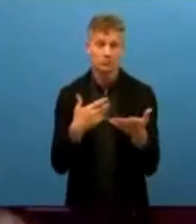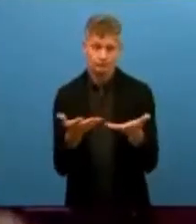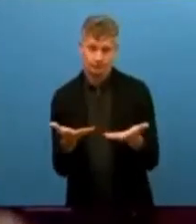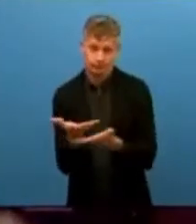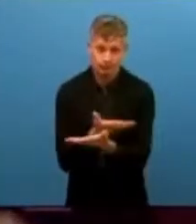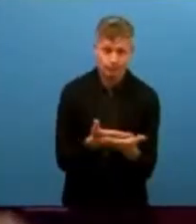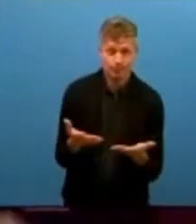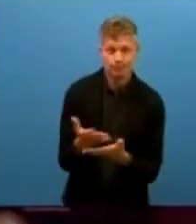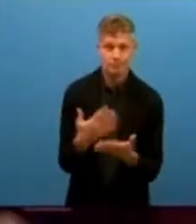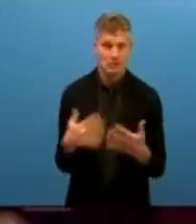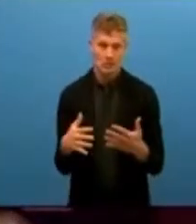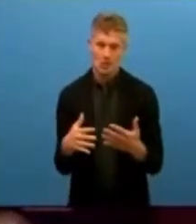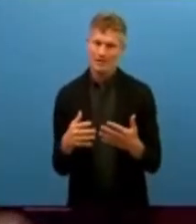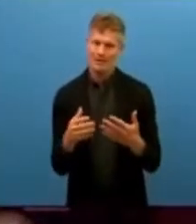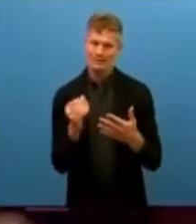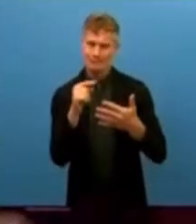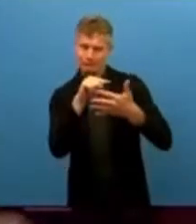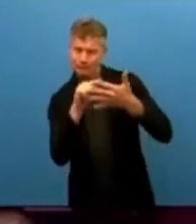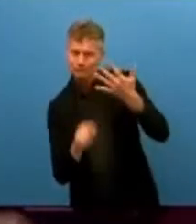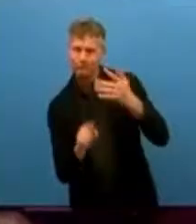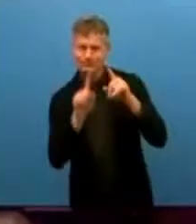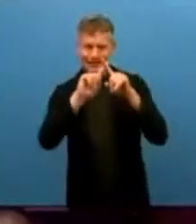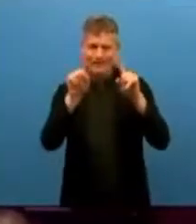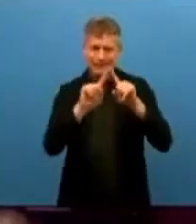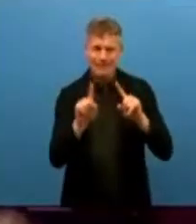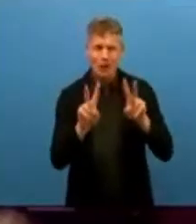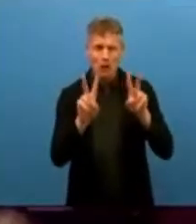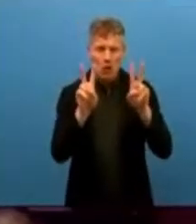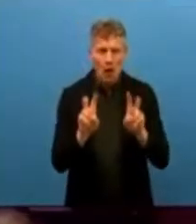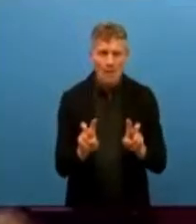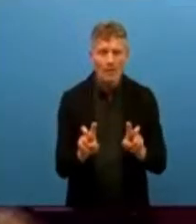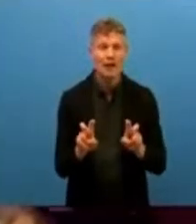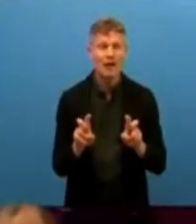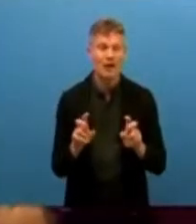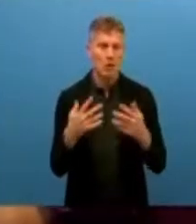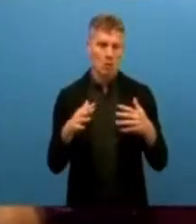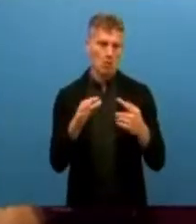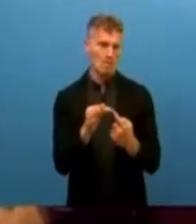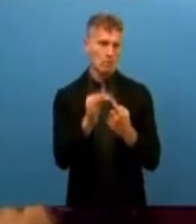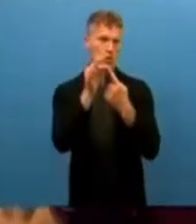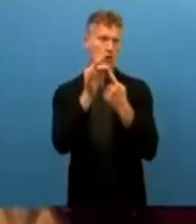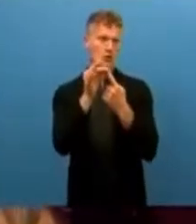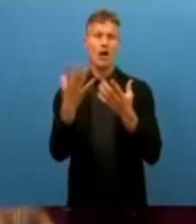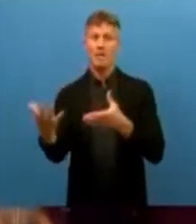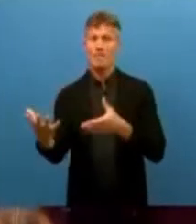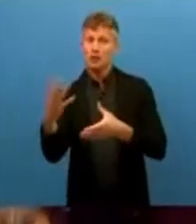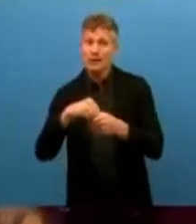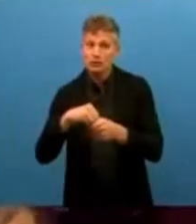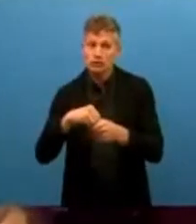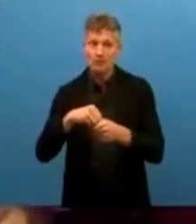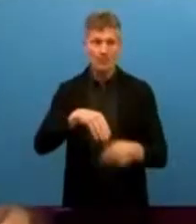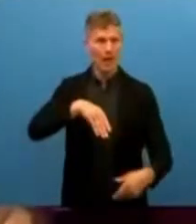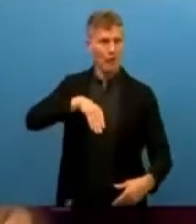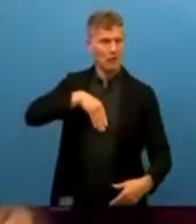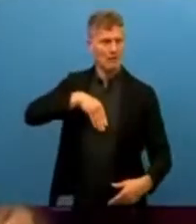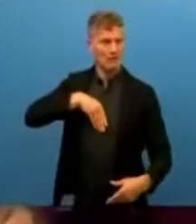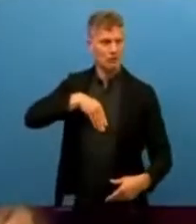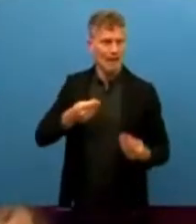topics, including accreditation mechanisms, participation,